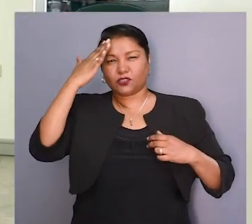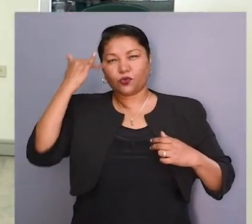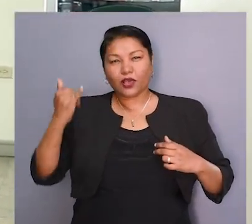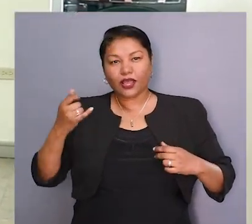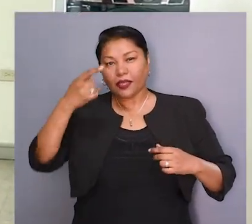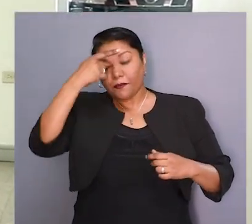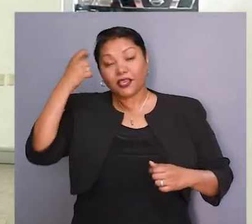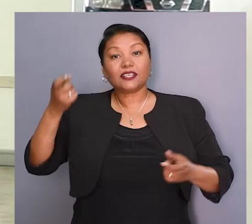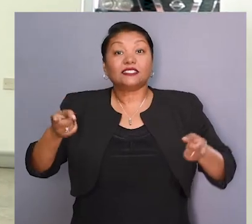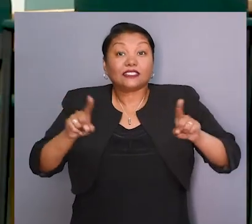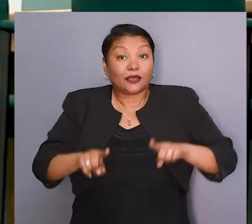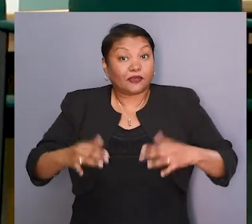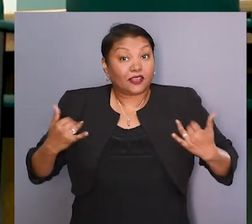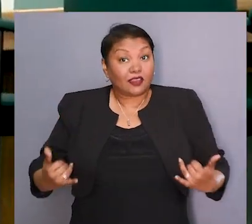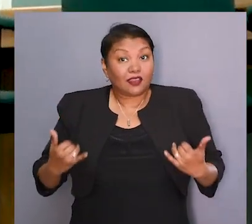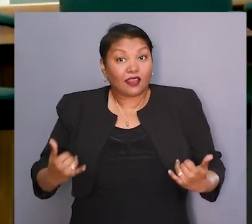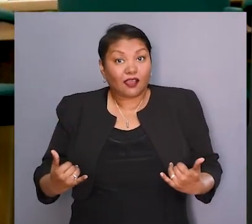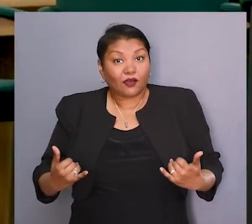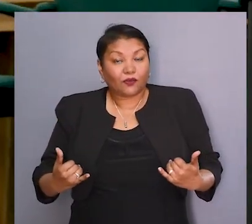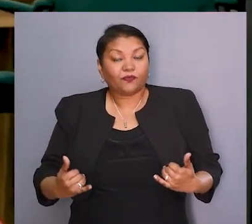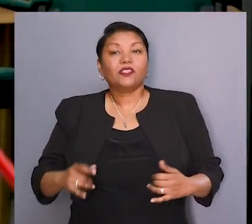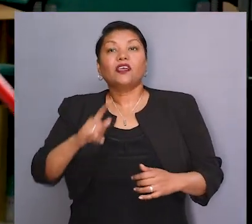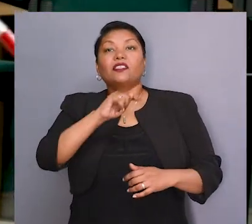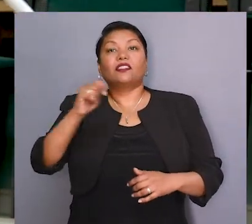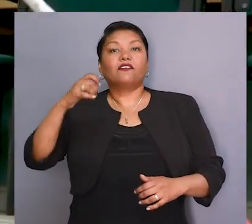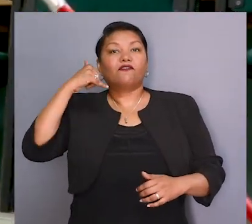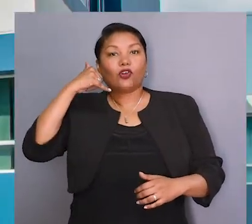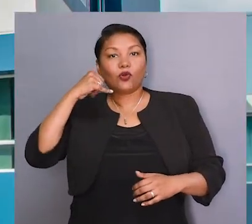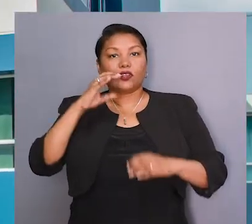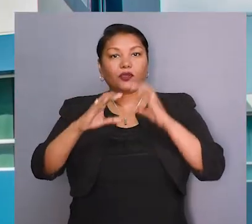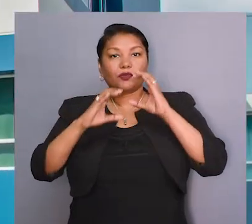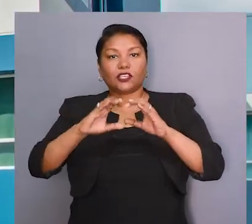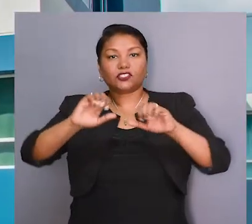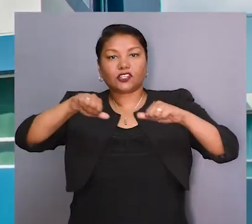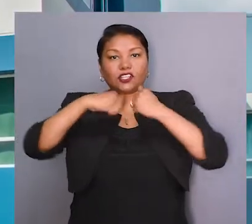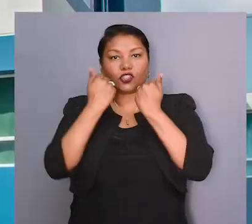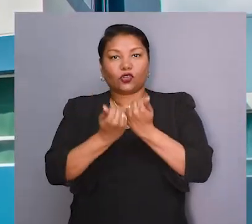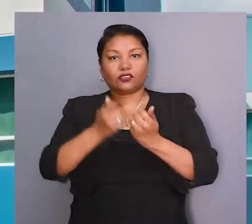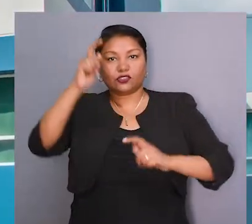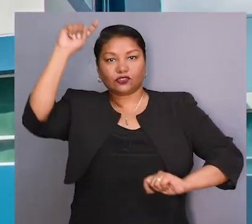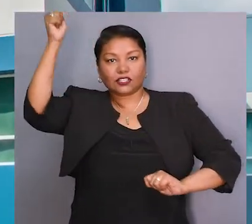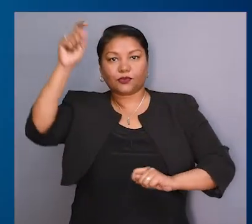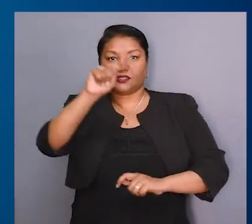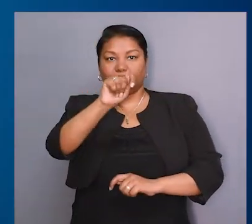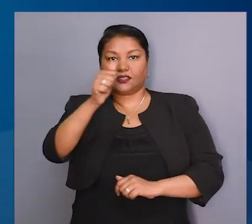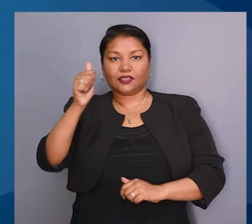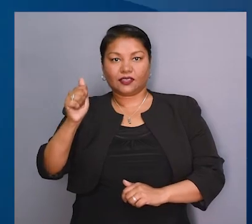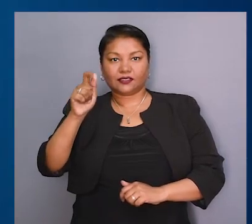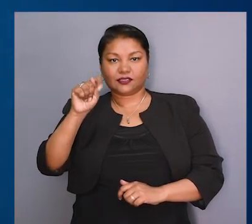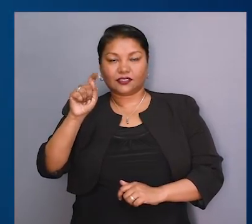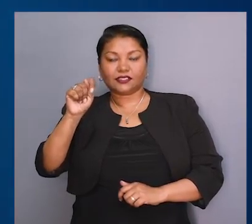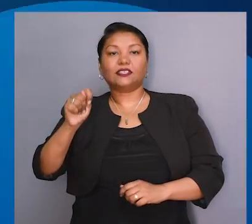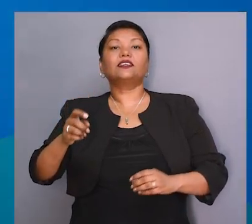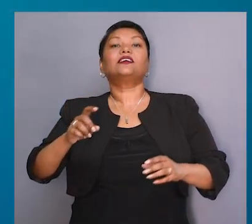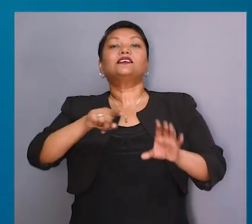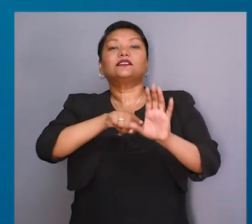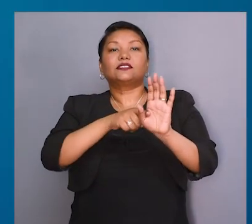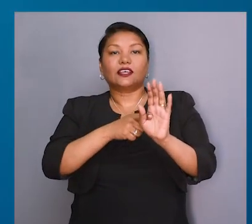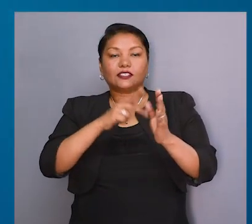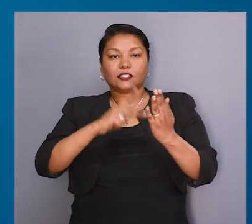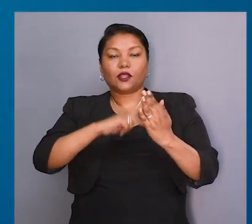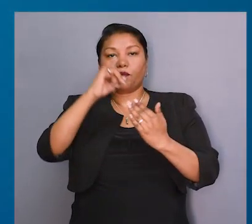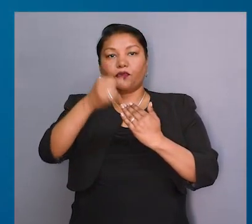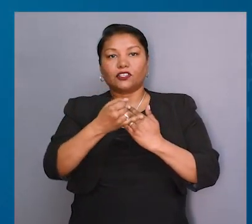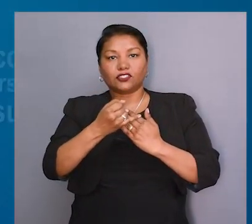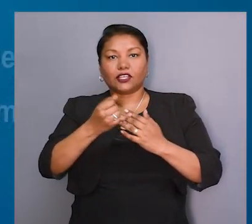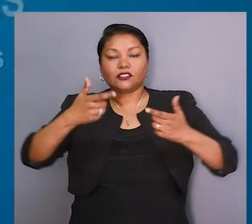But you don't have to imagine. It's happening now. The Telecommunications Authority of Trinidad and Tobago recently